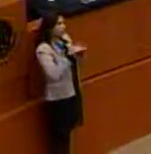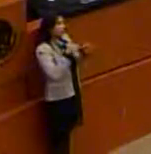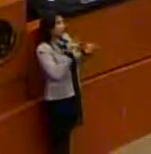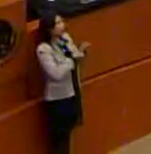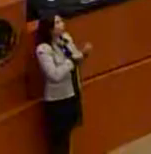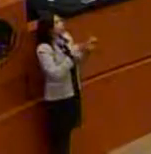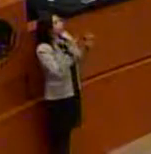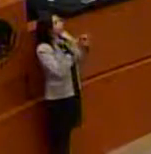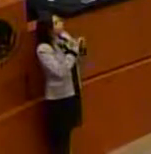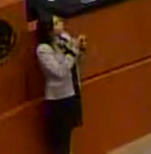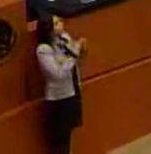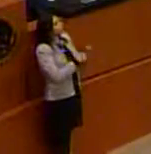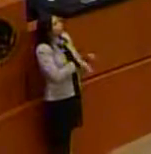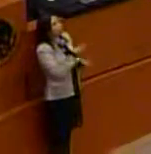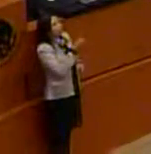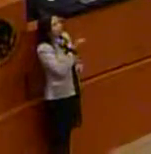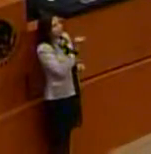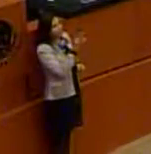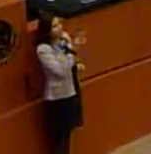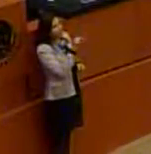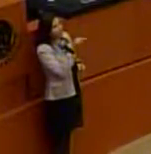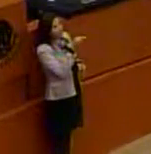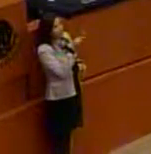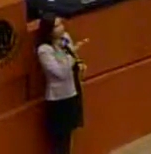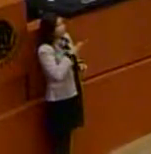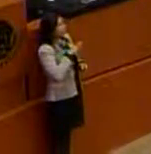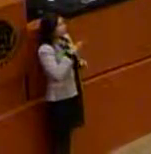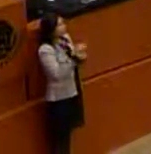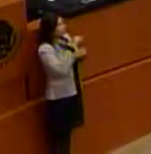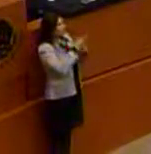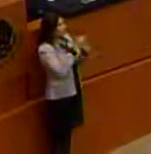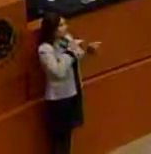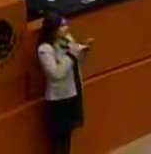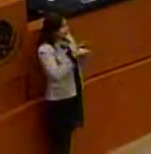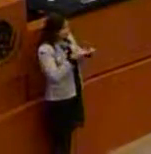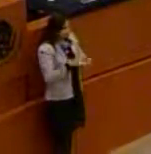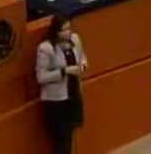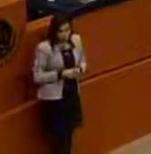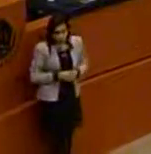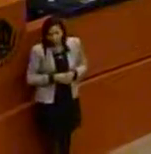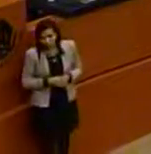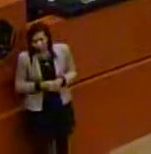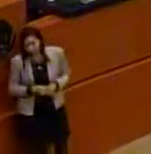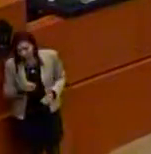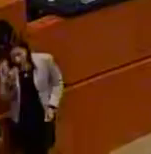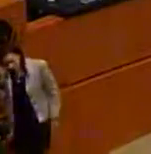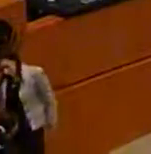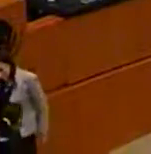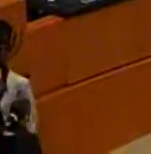job, among others, to help the parliamentarians decide on the right rules, which will not have